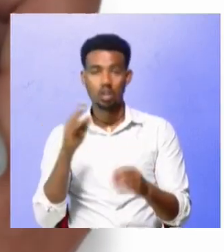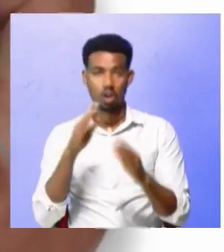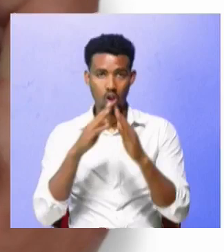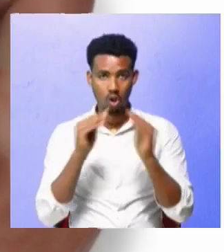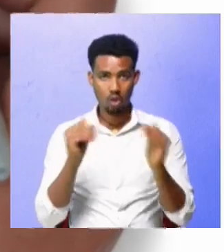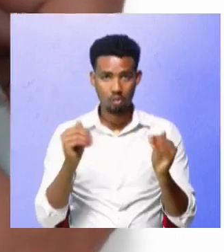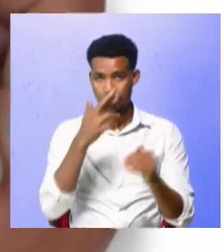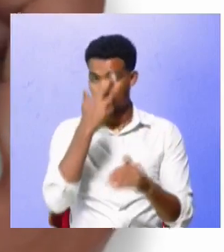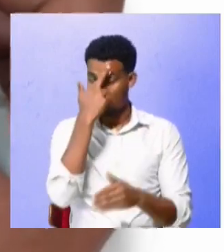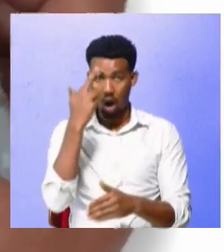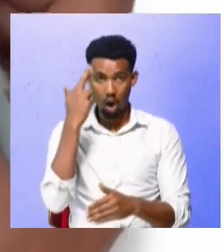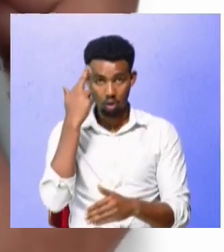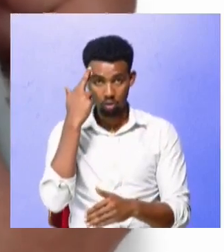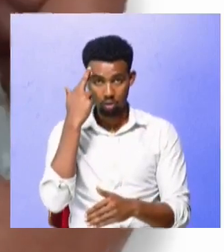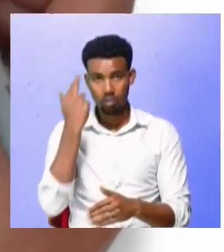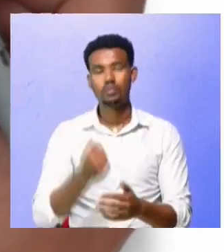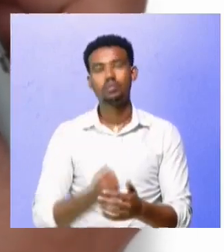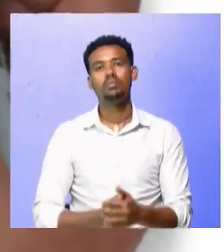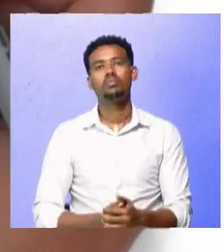because